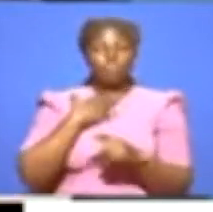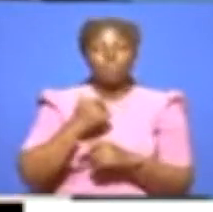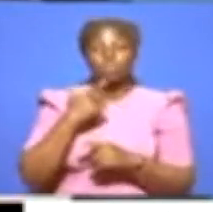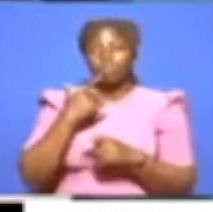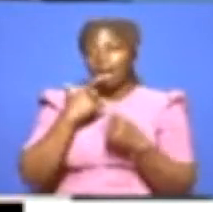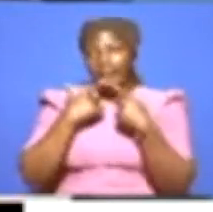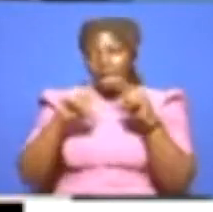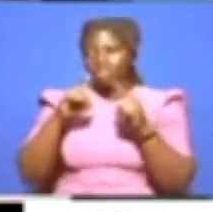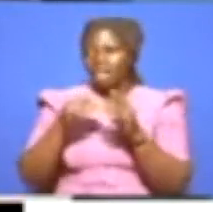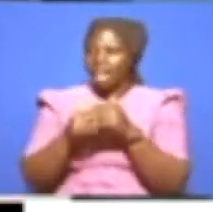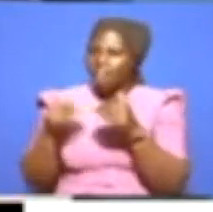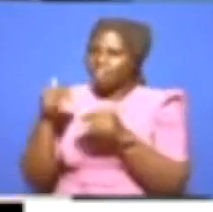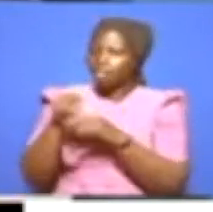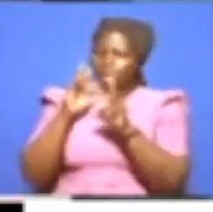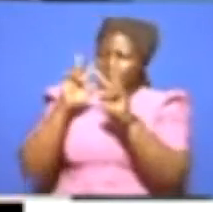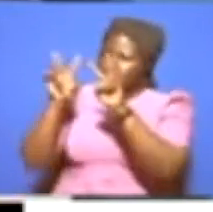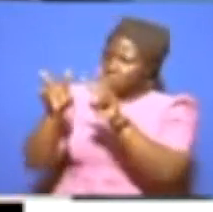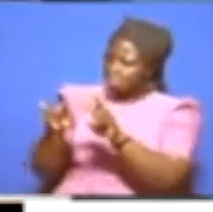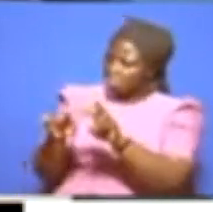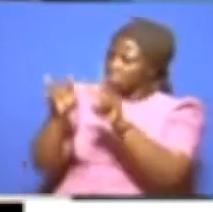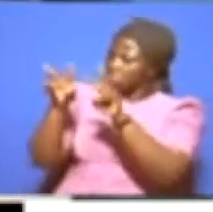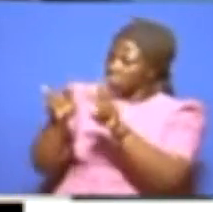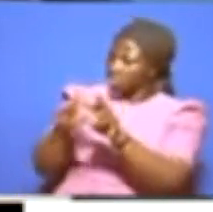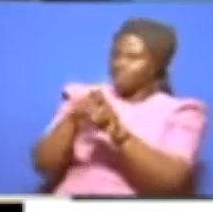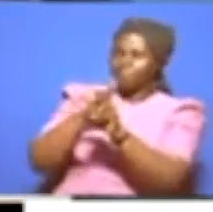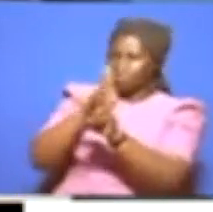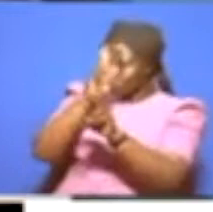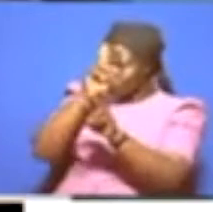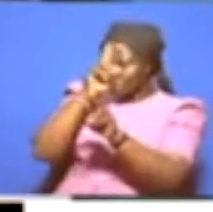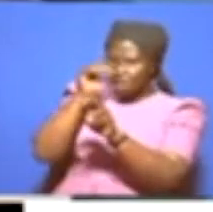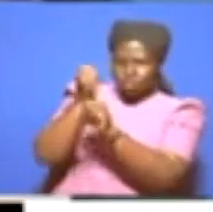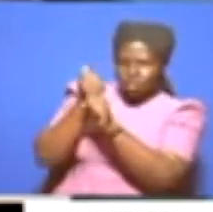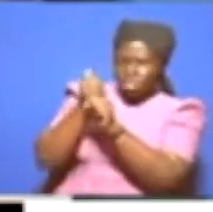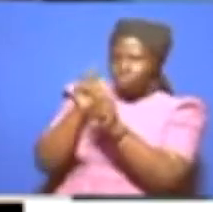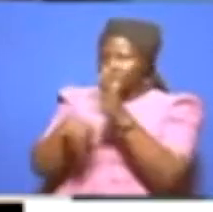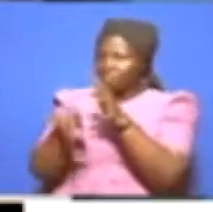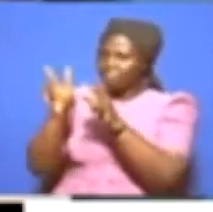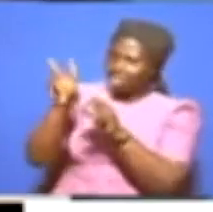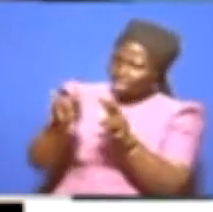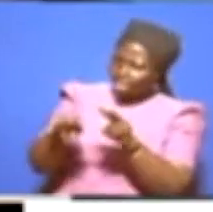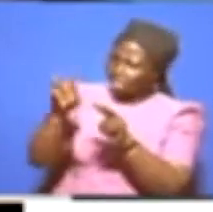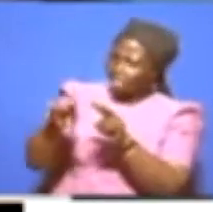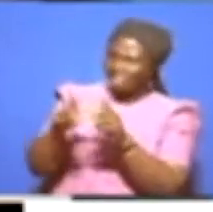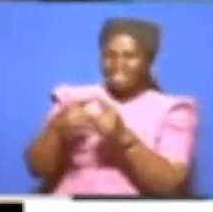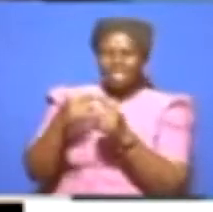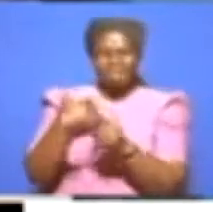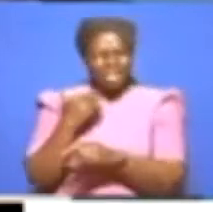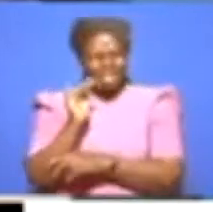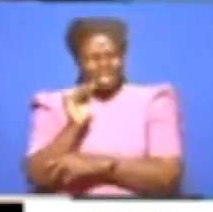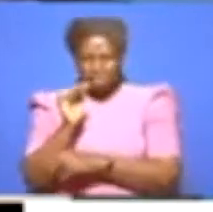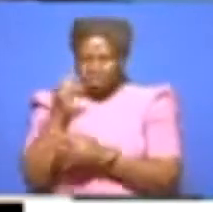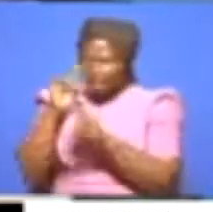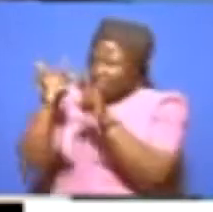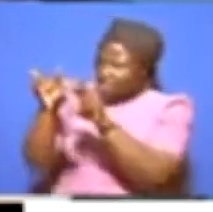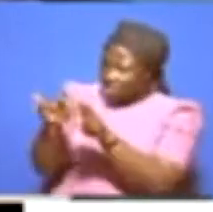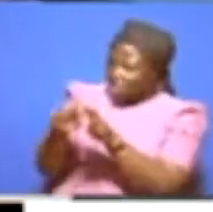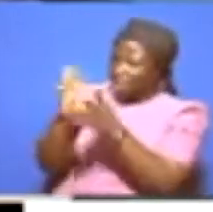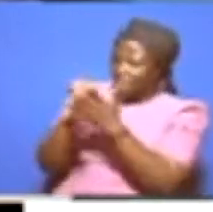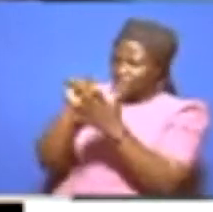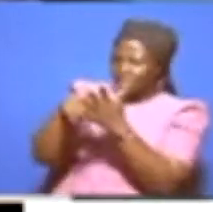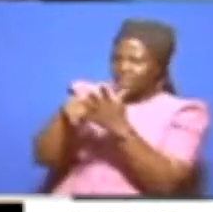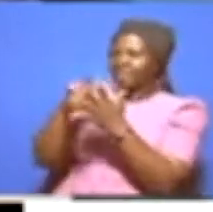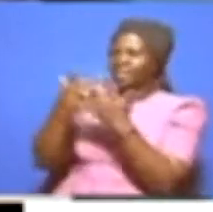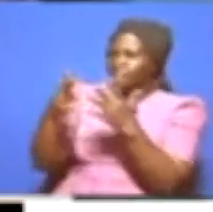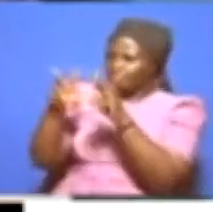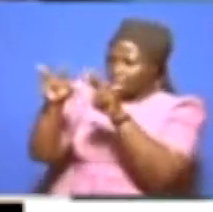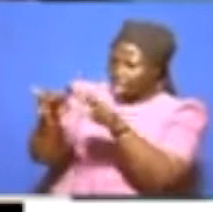I watched what those policemen have been doing, I had to ask them a simple question. How do you sleep at night after you have seen some of these things? Some of them